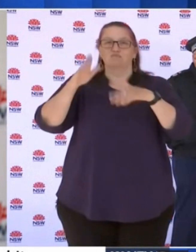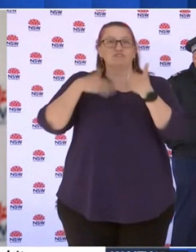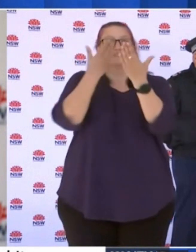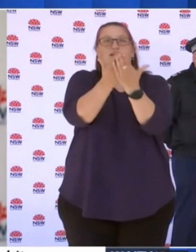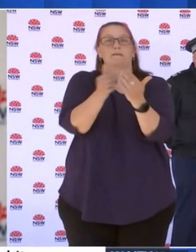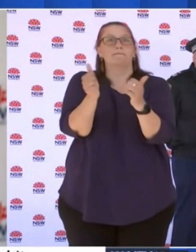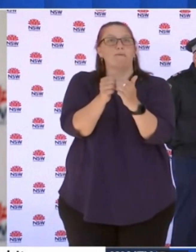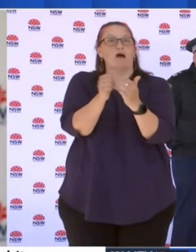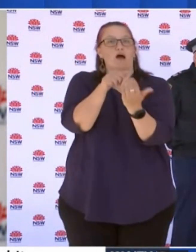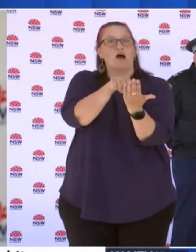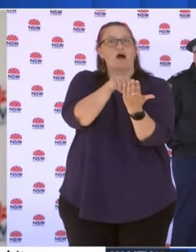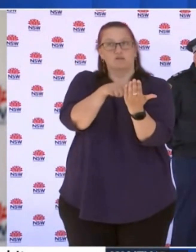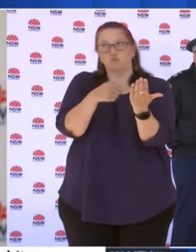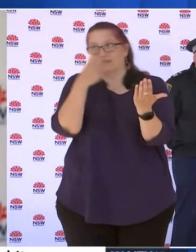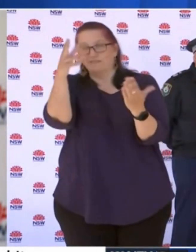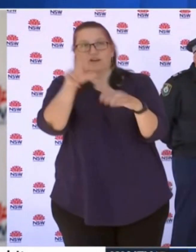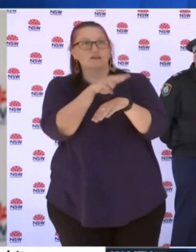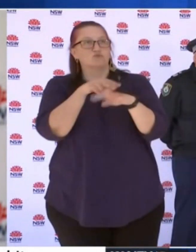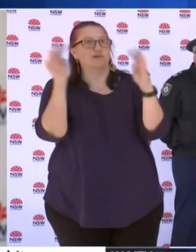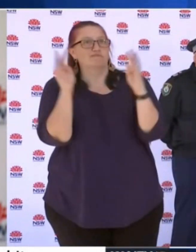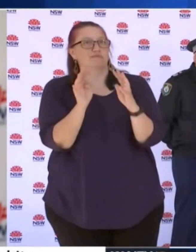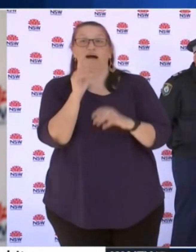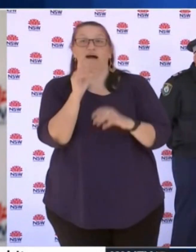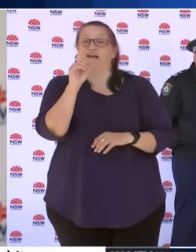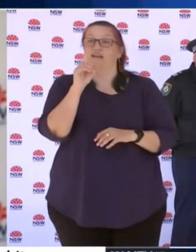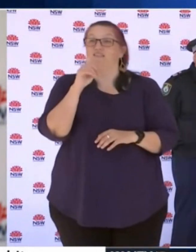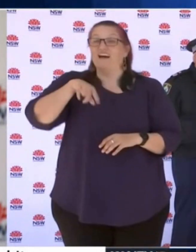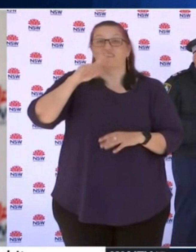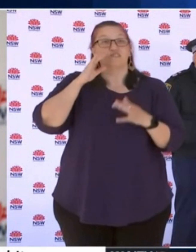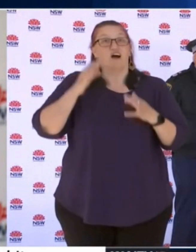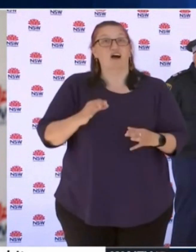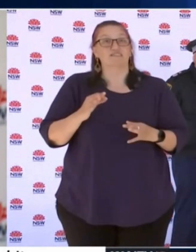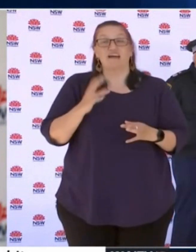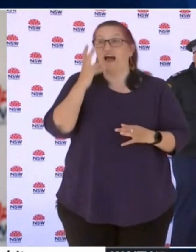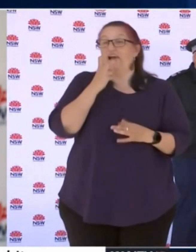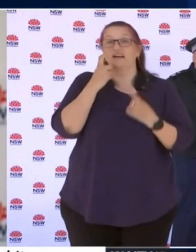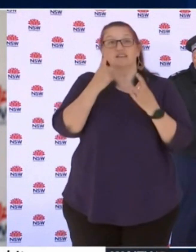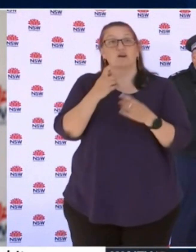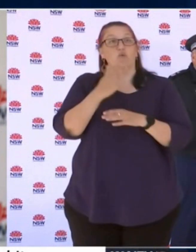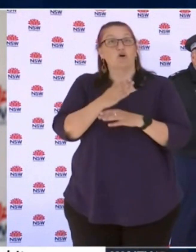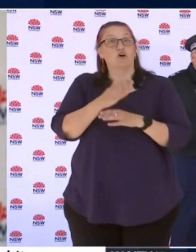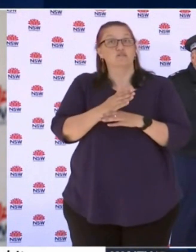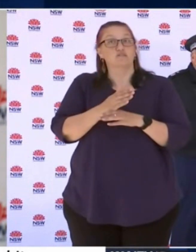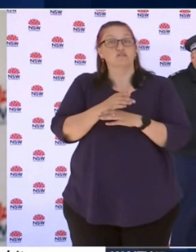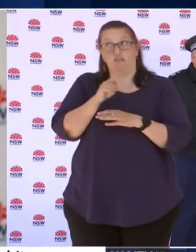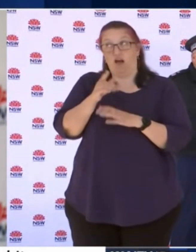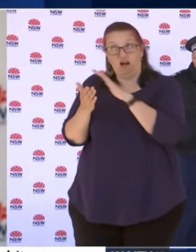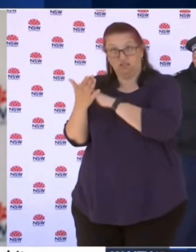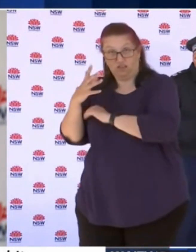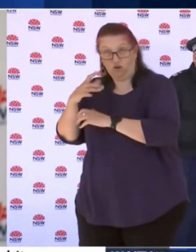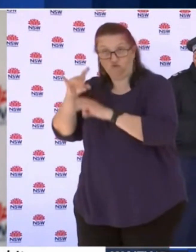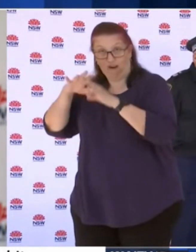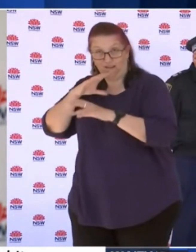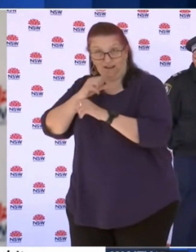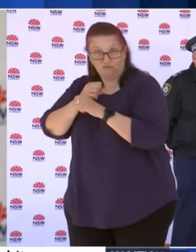its last meeting that all aged care workers, which traditionally are a federal government responsibility, would be vaccinated